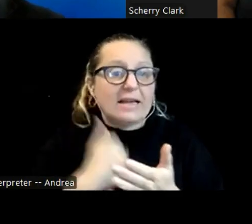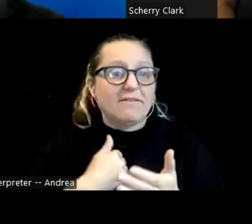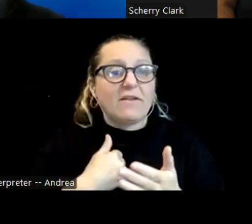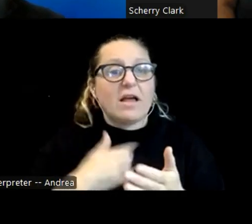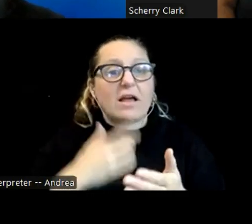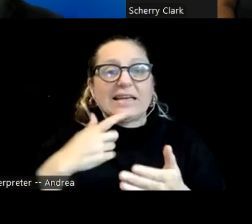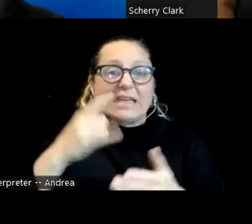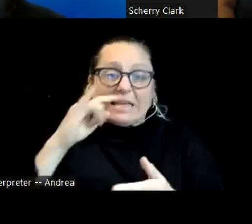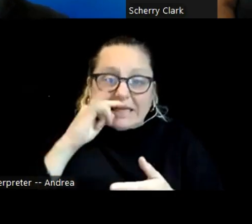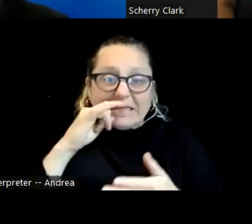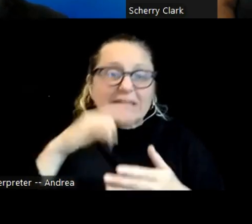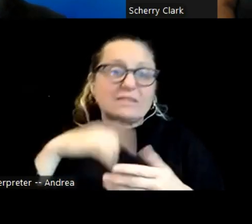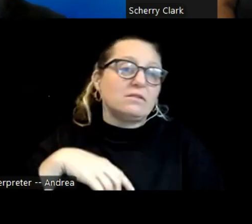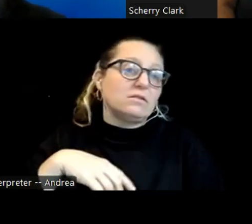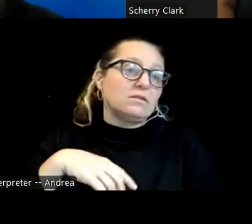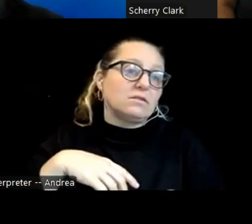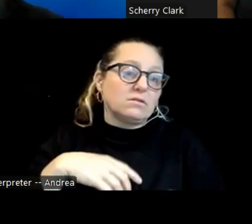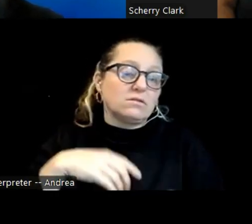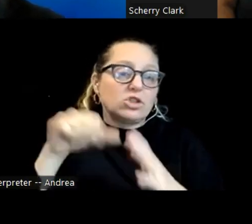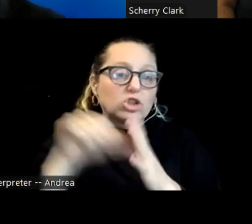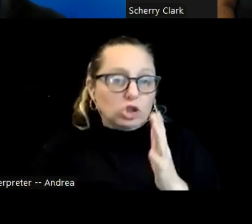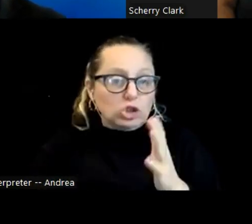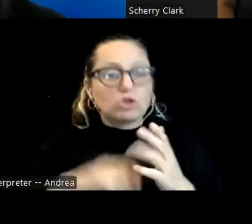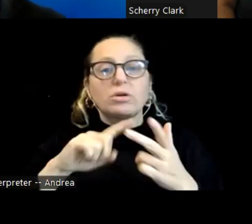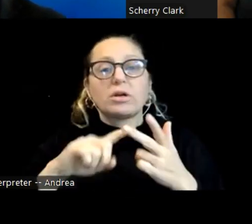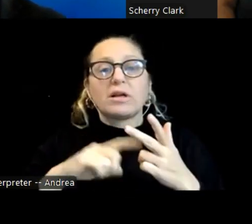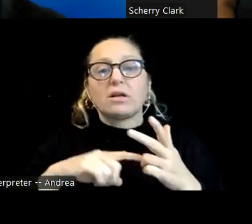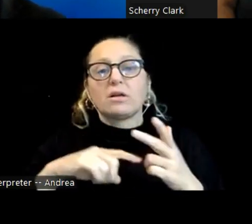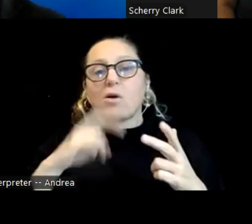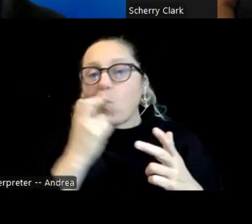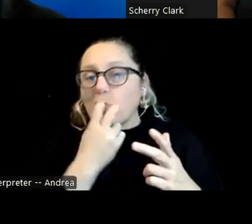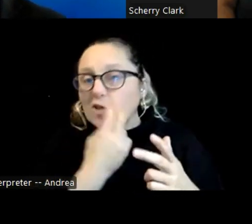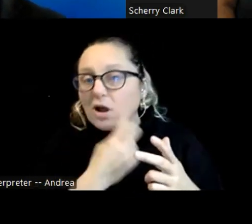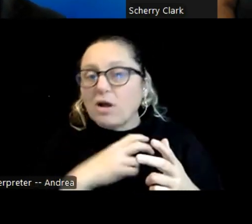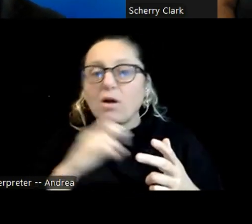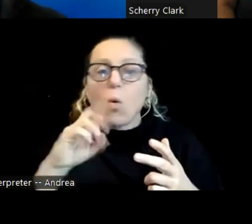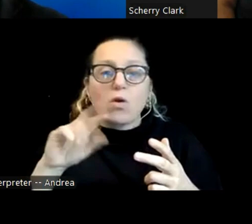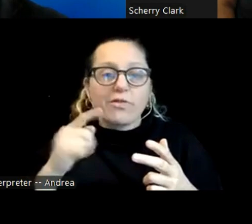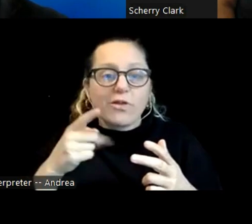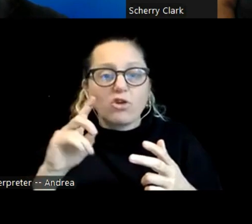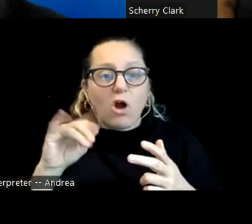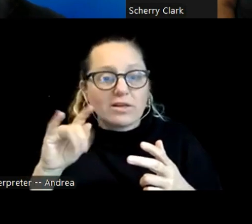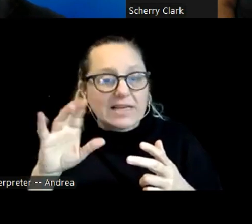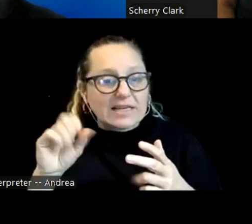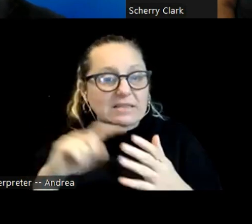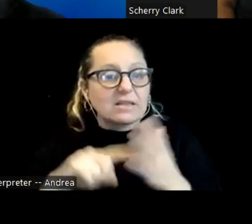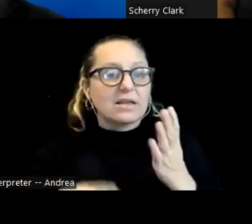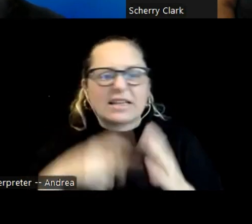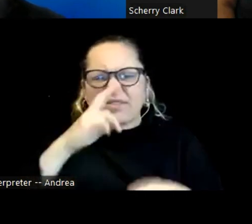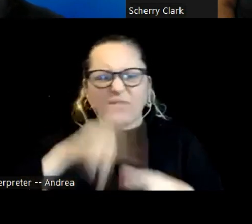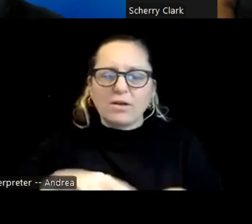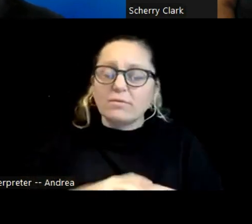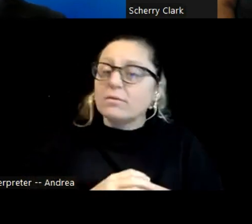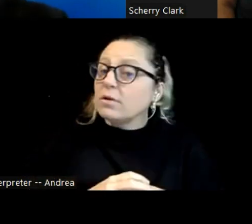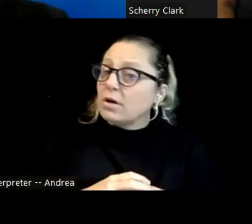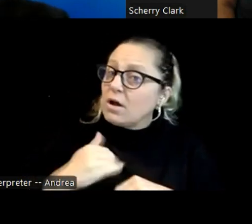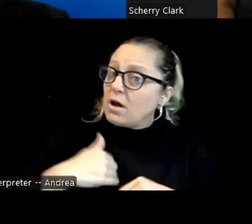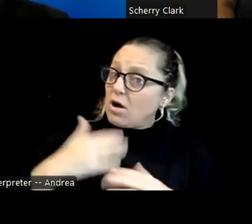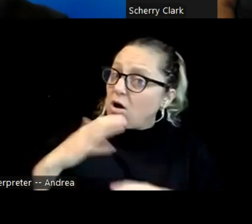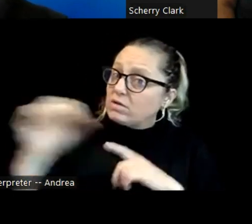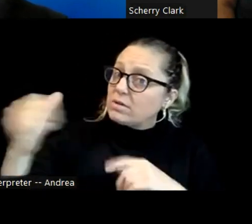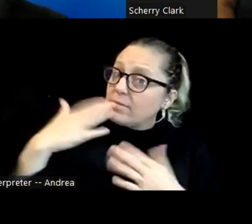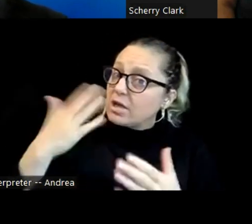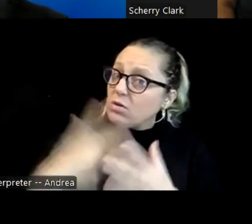pediatrics, surgery, orthodontics, and it's a lot of fun. Awesome. Thank you both so much. Let's start.